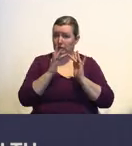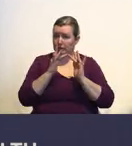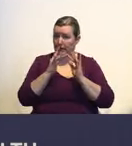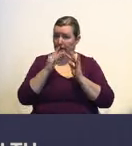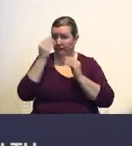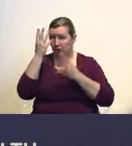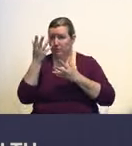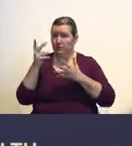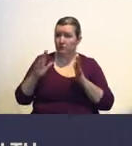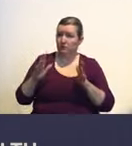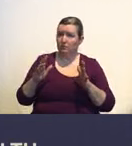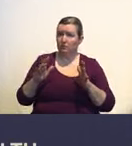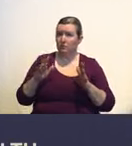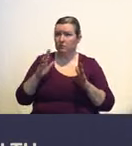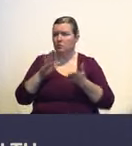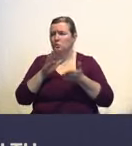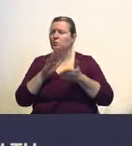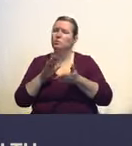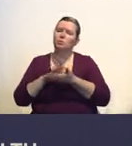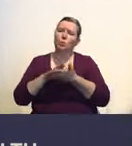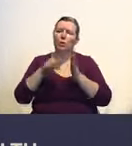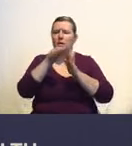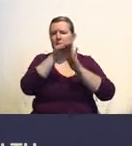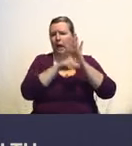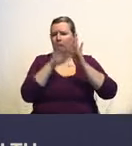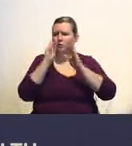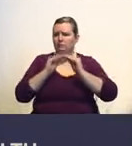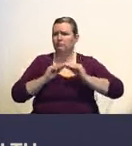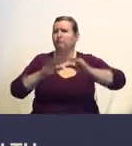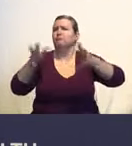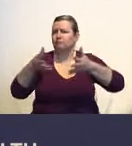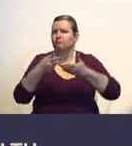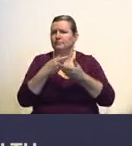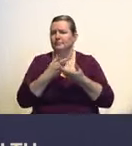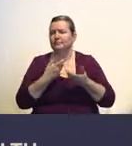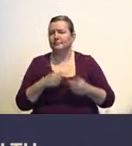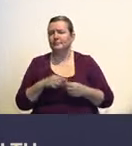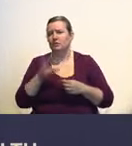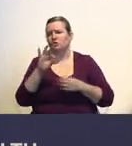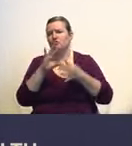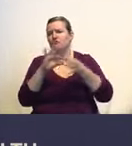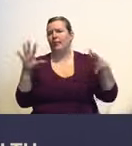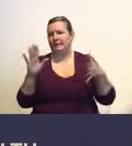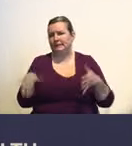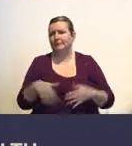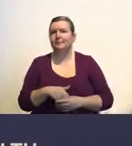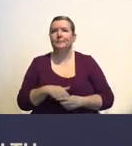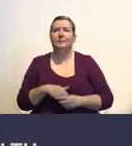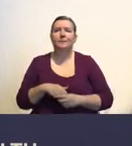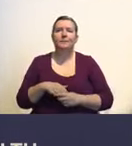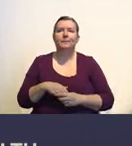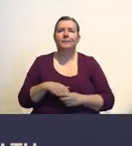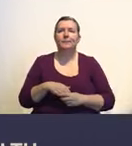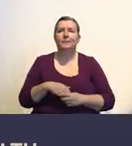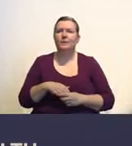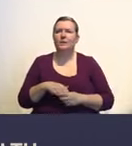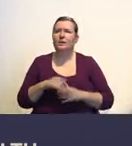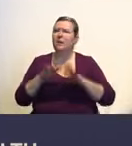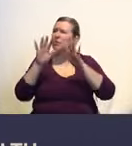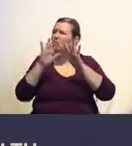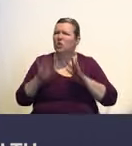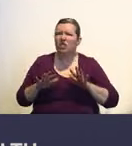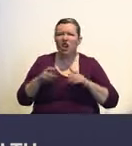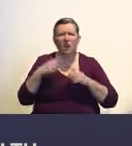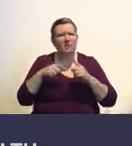that. Pat, great to be with you. Thank you for everything. I think big topic is probably weather. We got some fairly nasty weather coming in late tomorrow